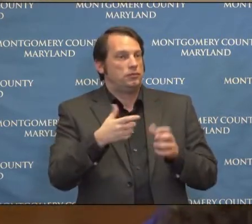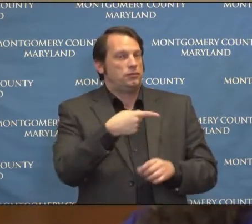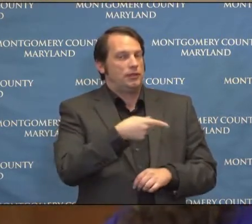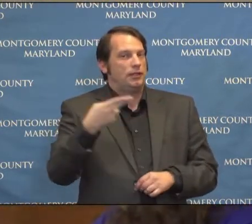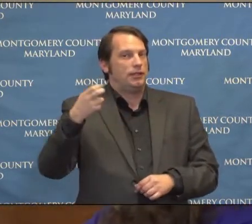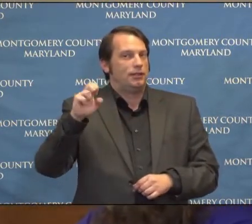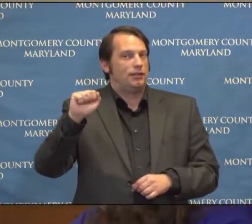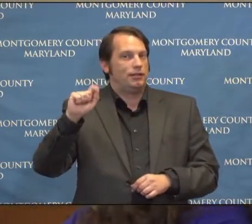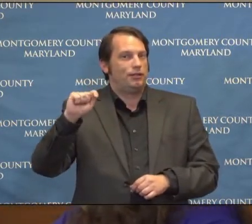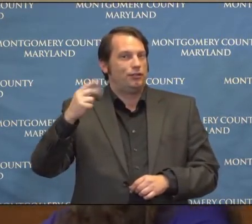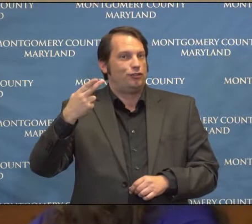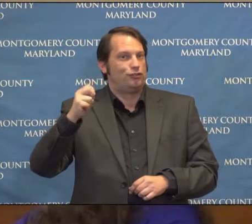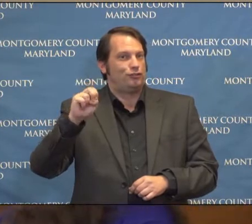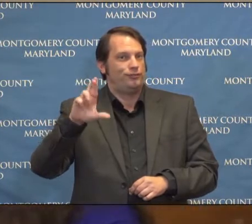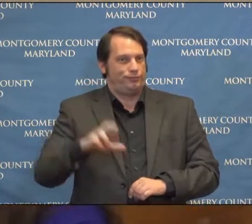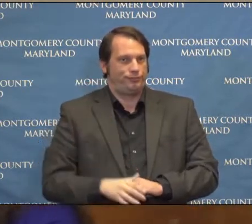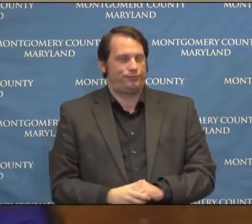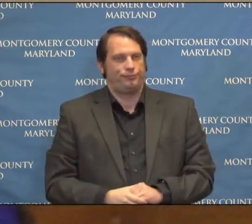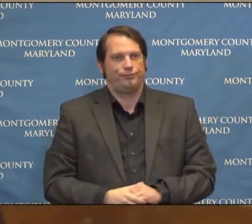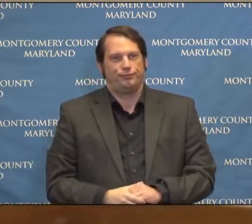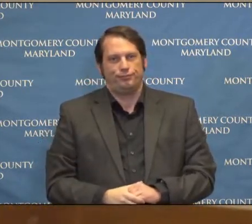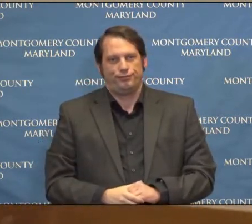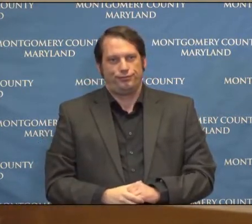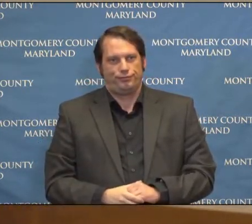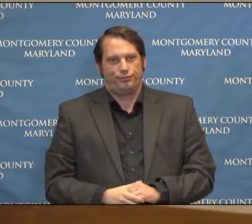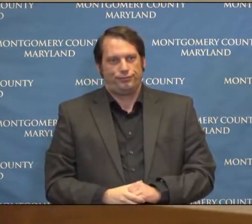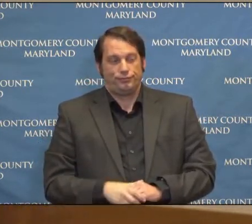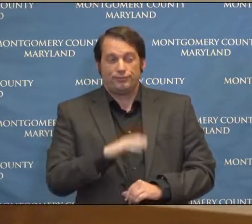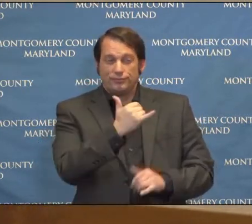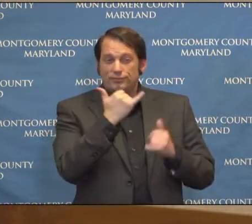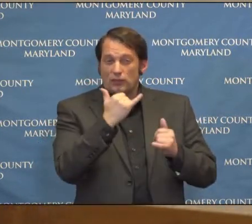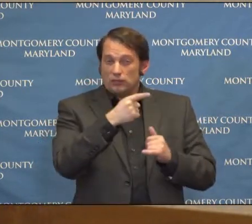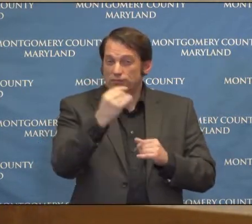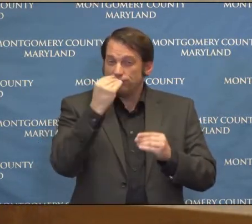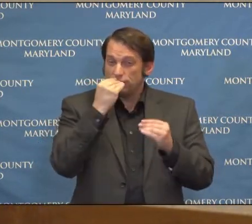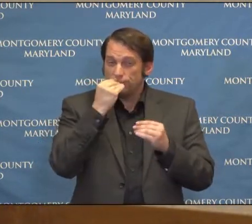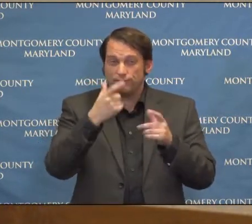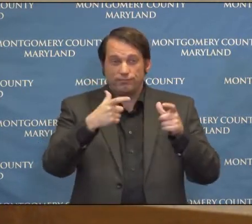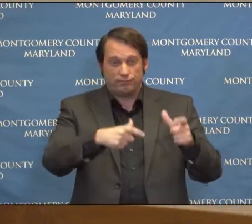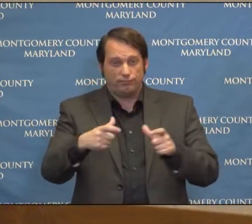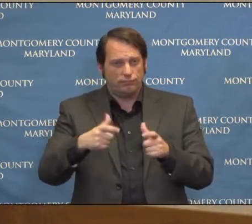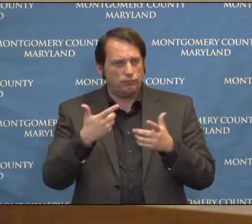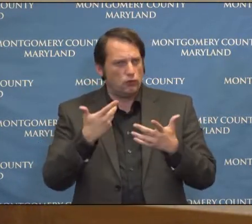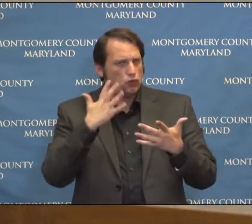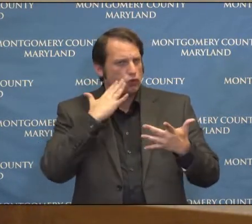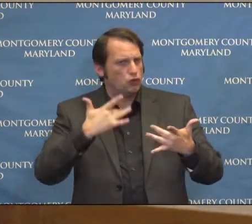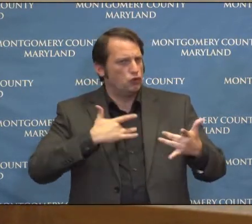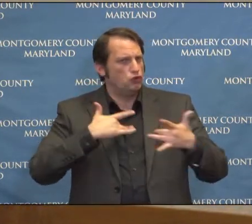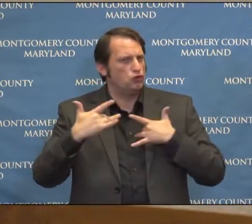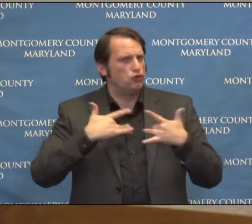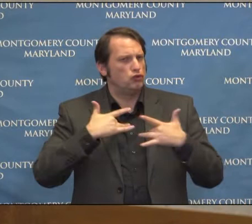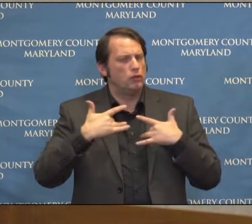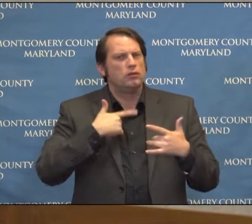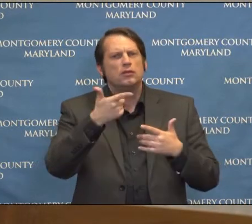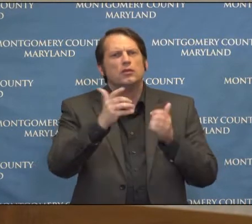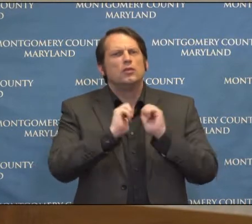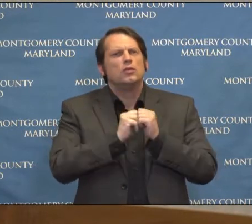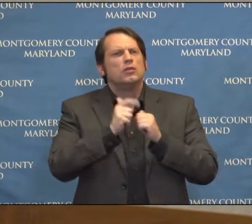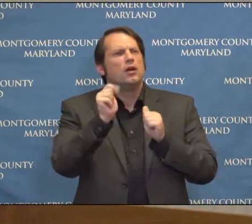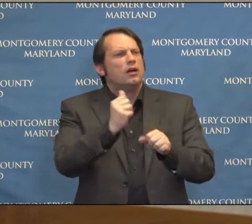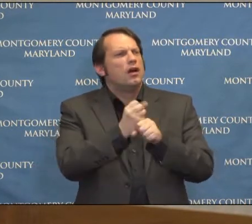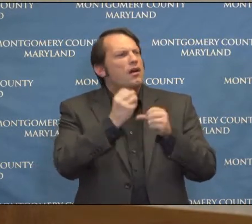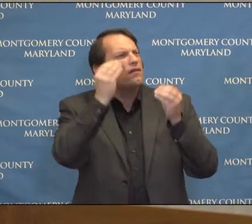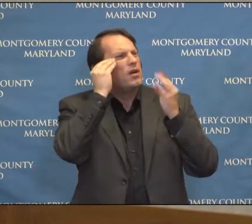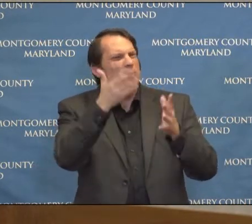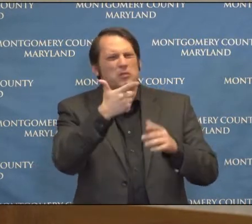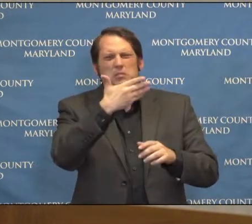a growing concern in the county. Where are the best places to go for information on food assistance resources, and